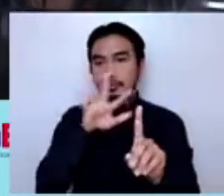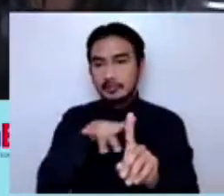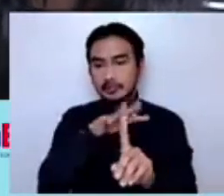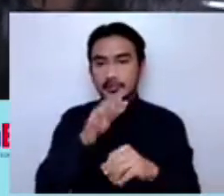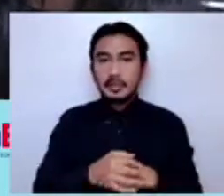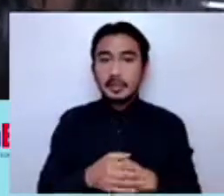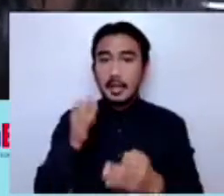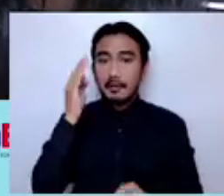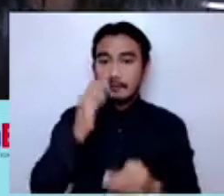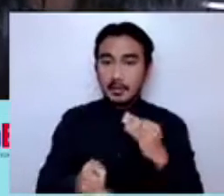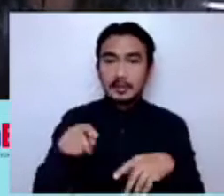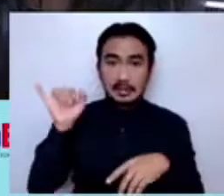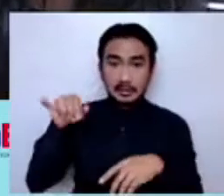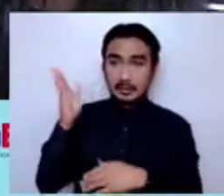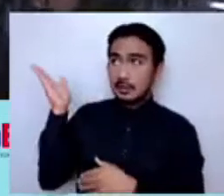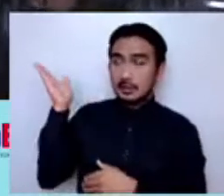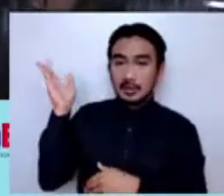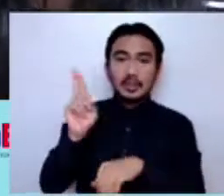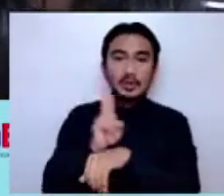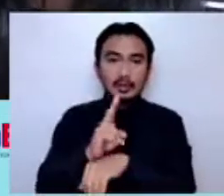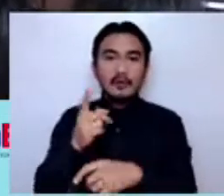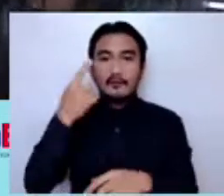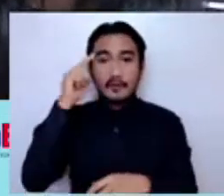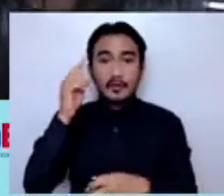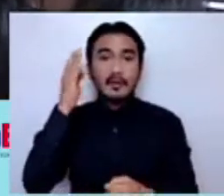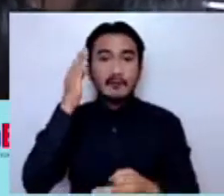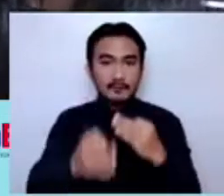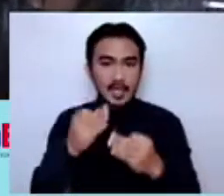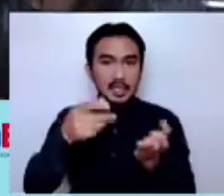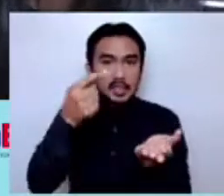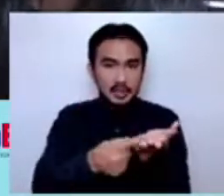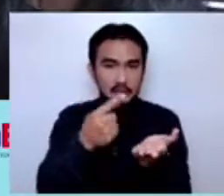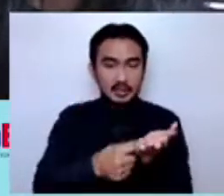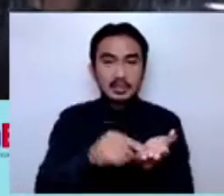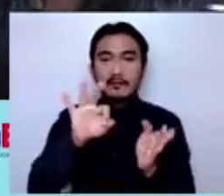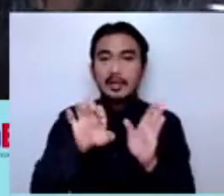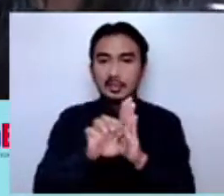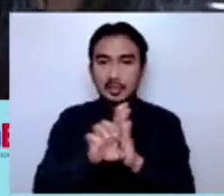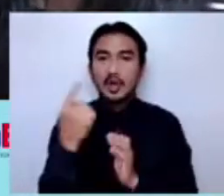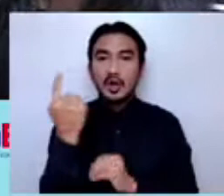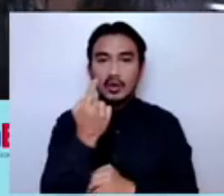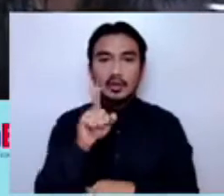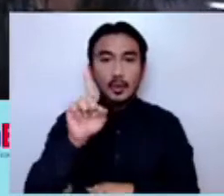form serves as the final rating form in case there is only one observer.